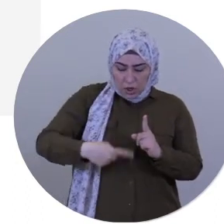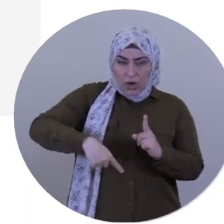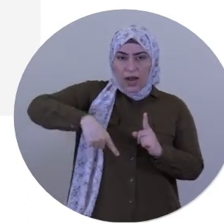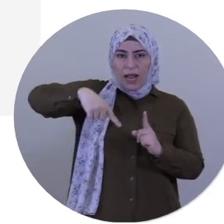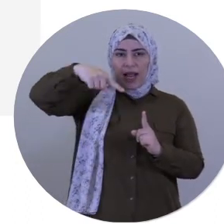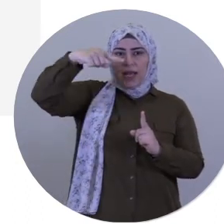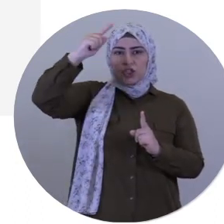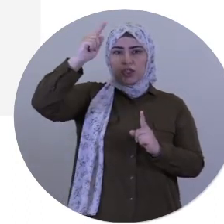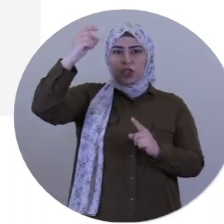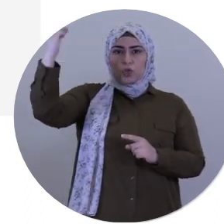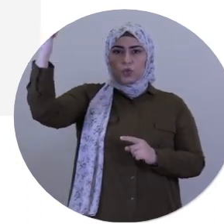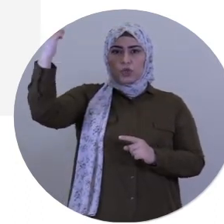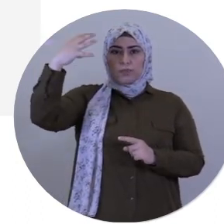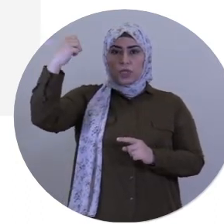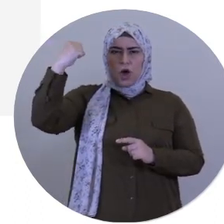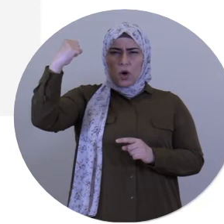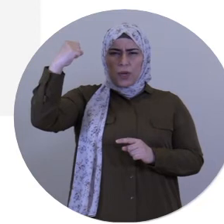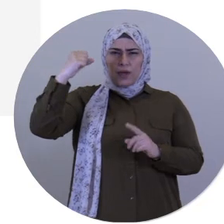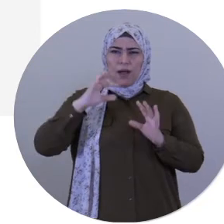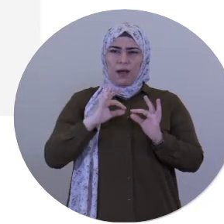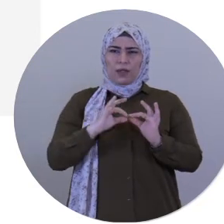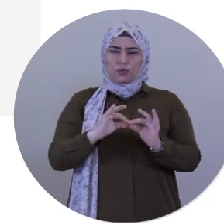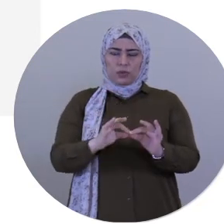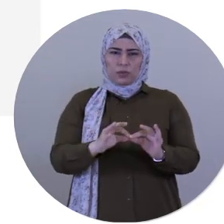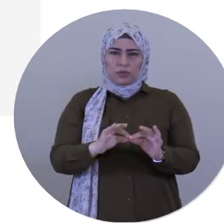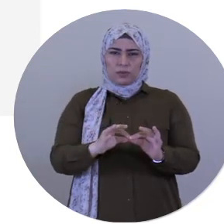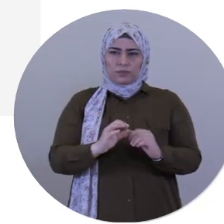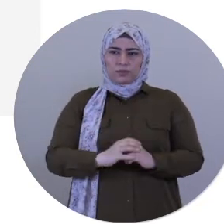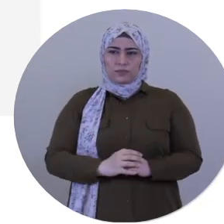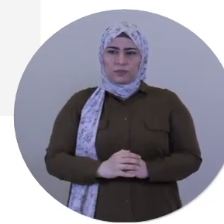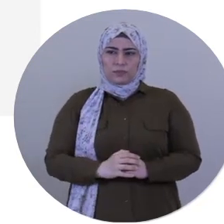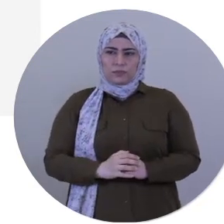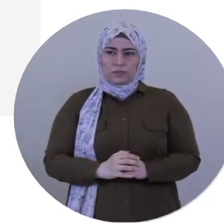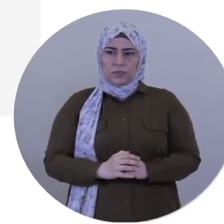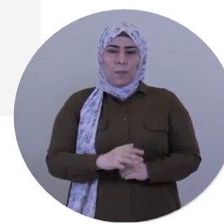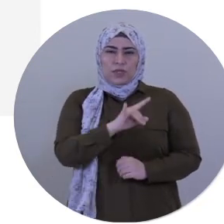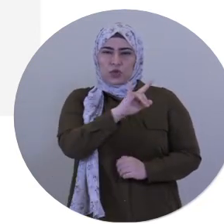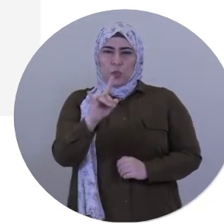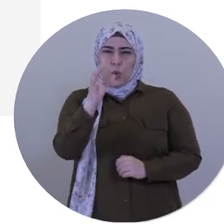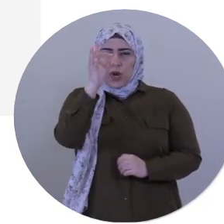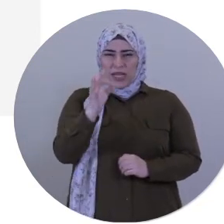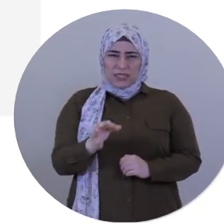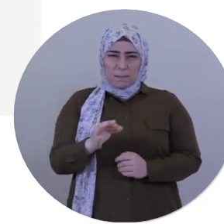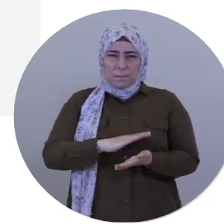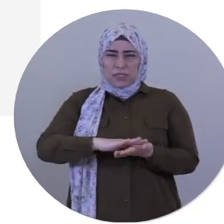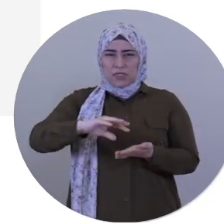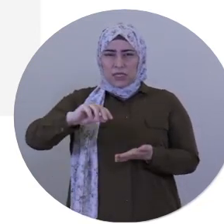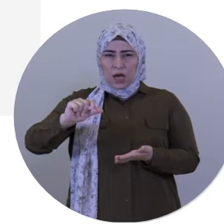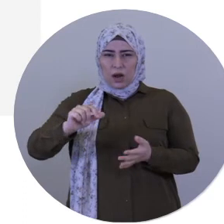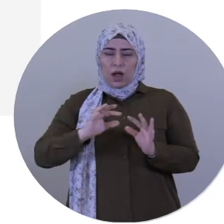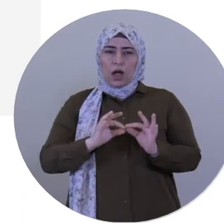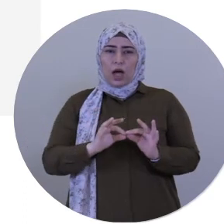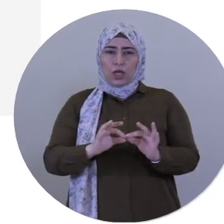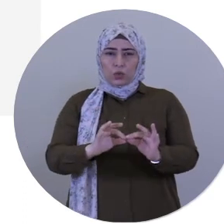down. But this does not mean that a desert must be a place where it is always hot. If you found out